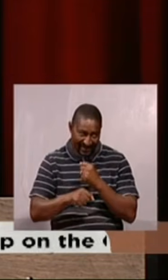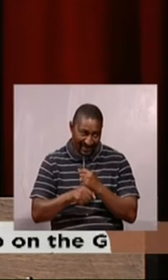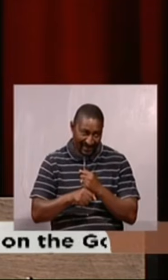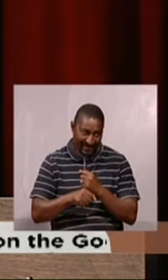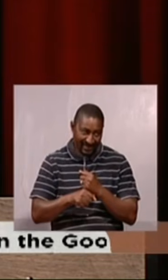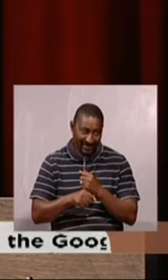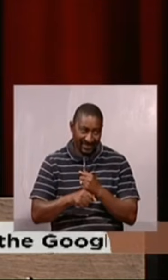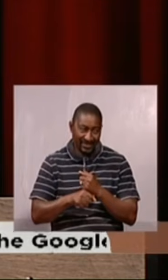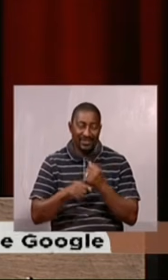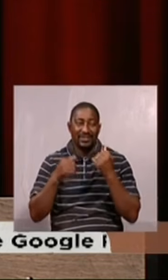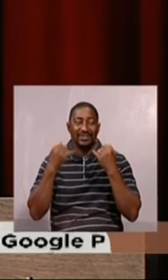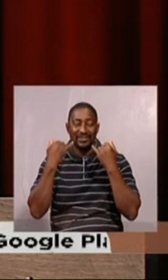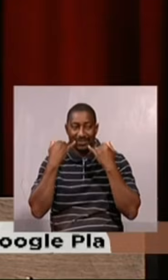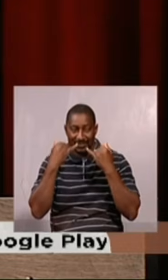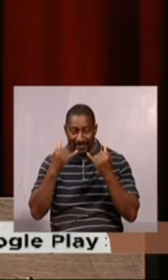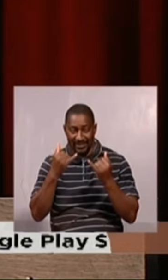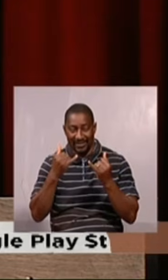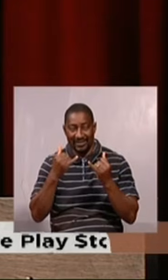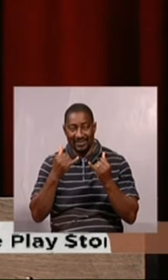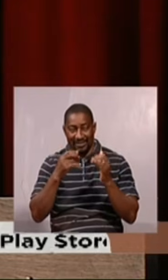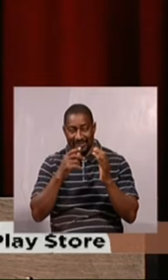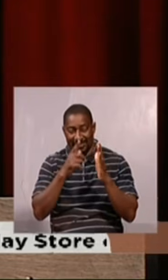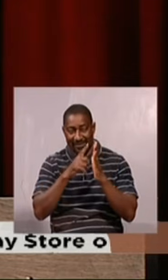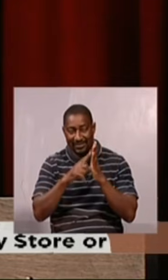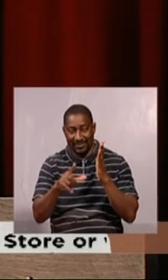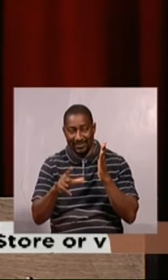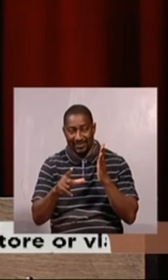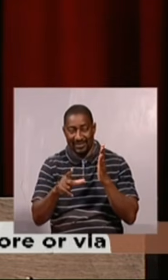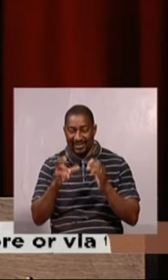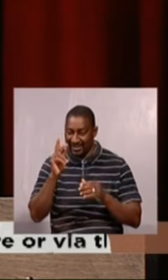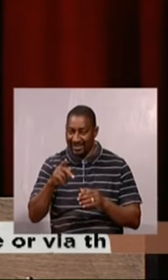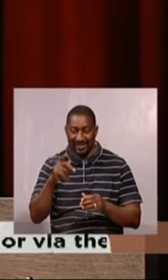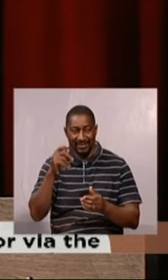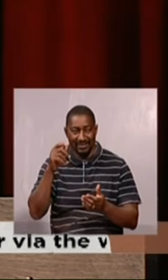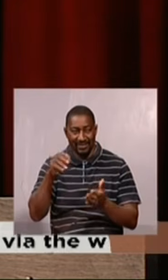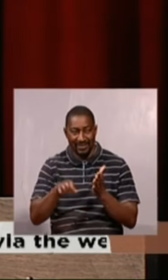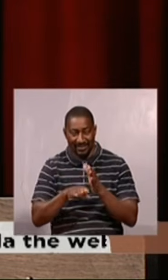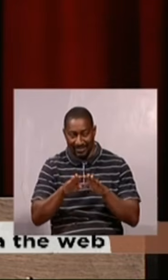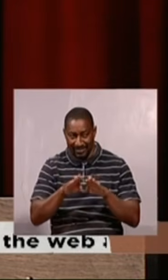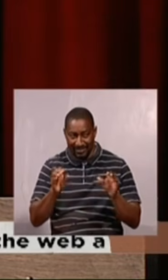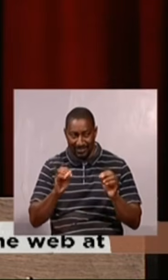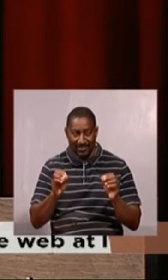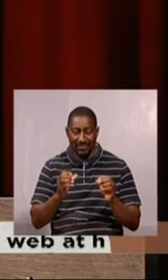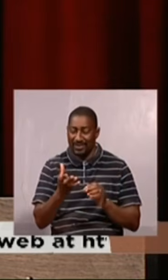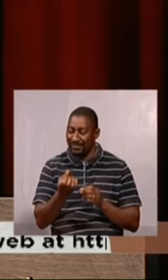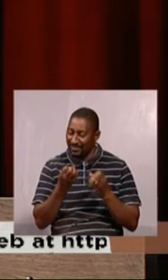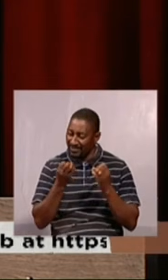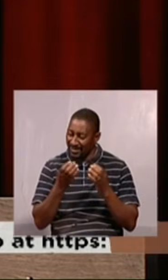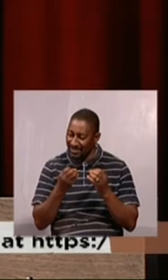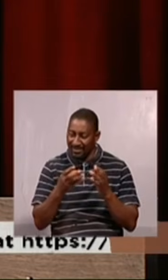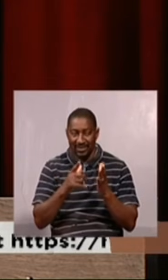Law passed, and it's still not implemented at this stage. There's so many laws sort of stacked up at some stage